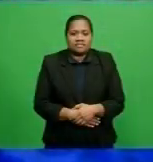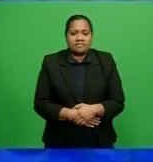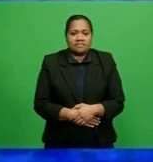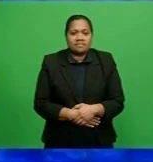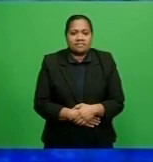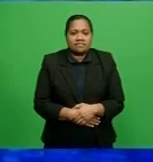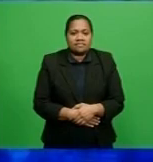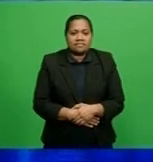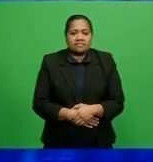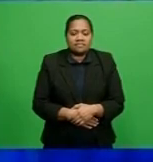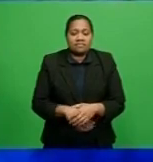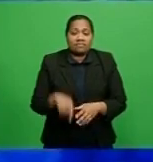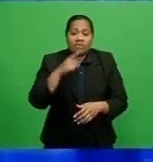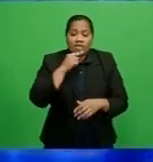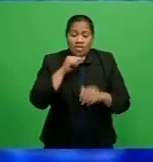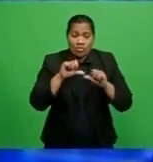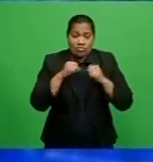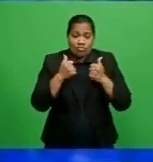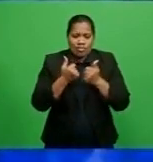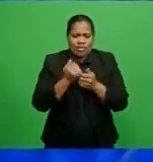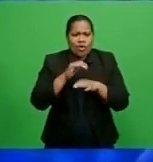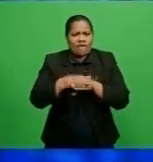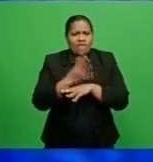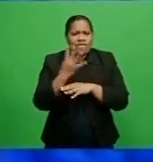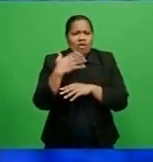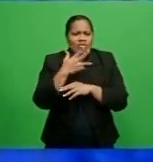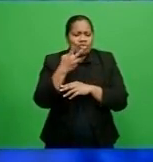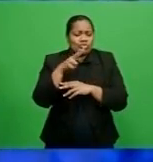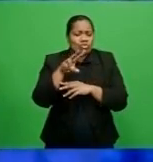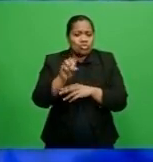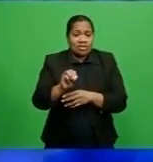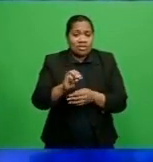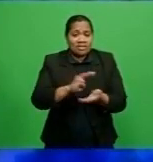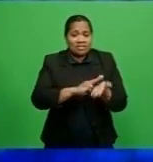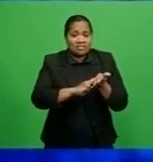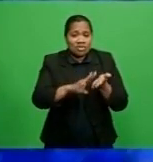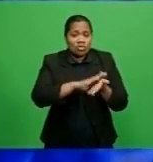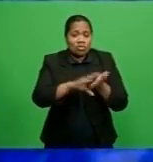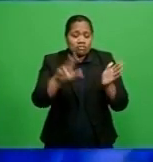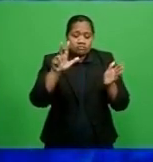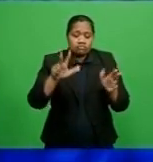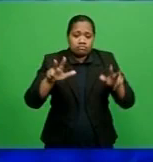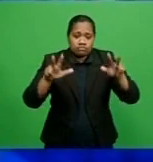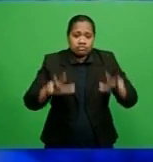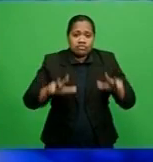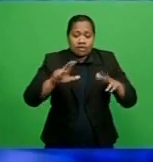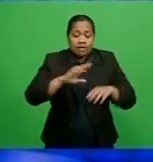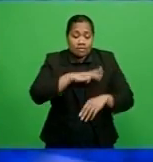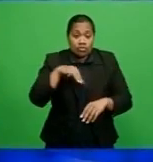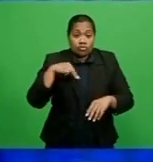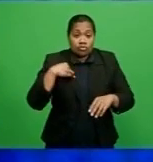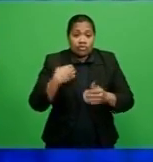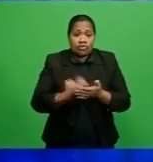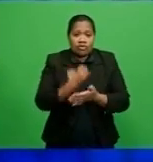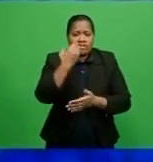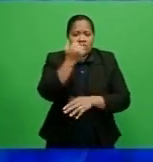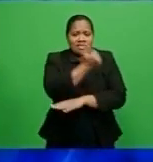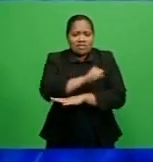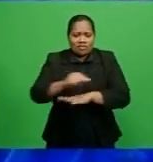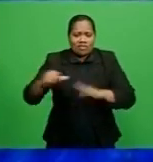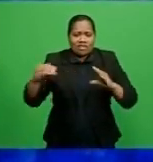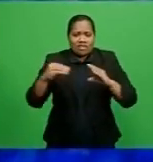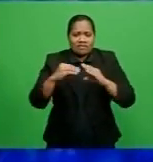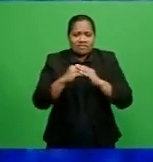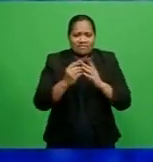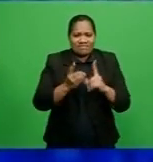A loan agreement of over $420 million was signed between the Ministry of Economy and the Asian Development Bank today.